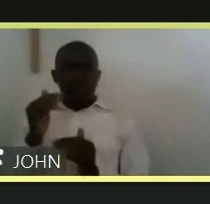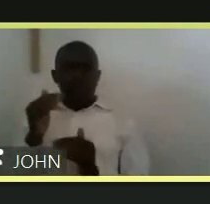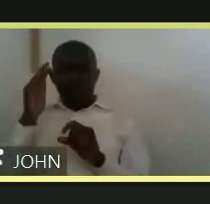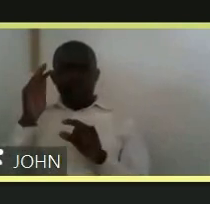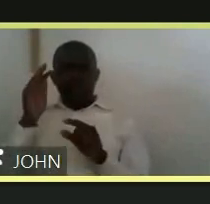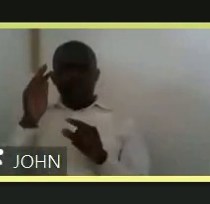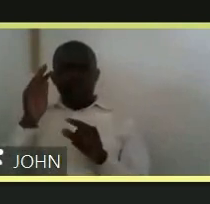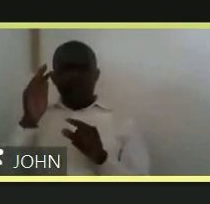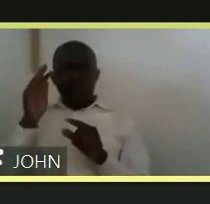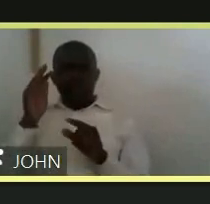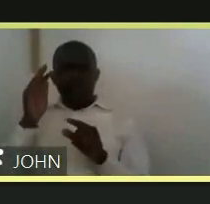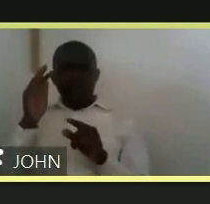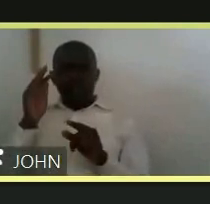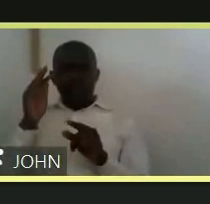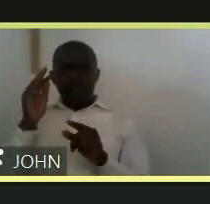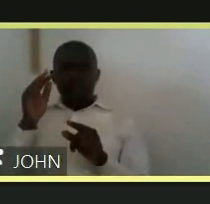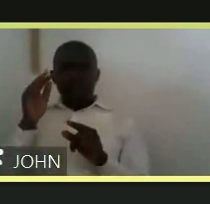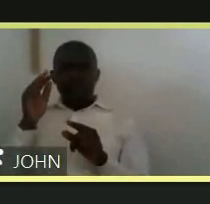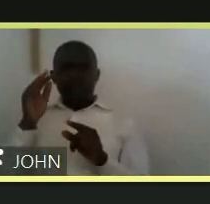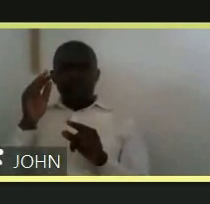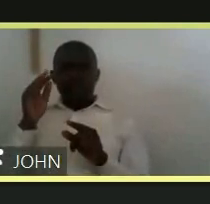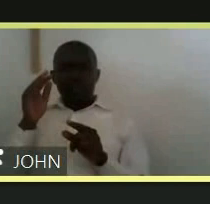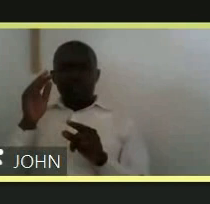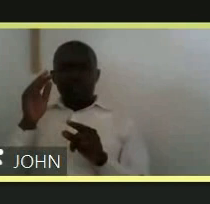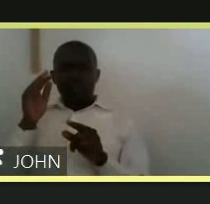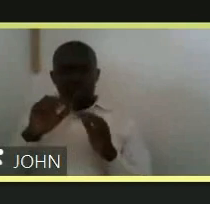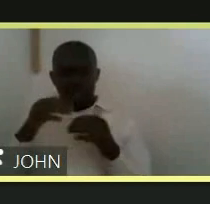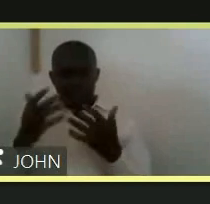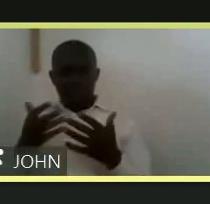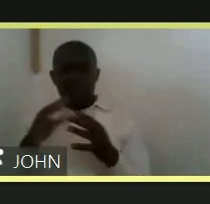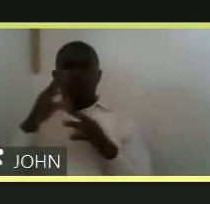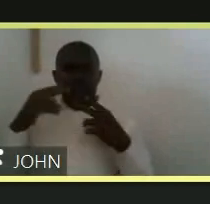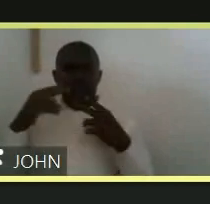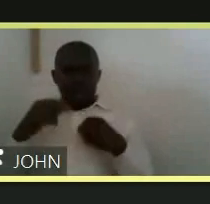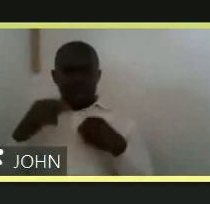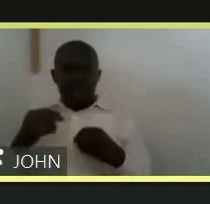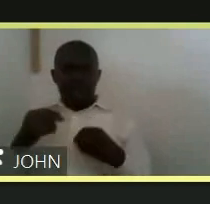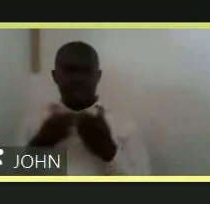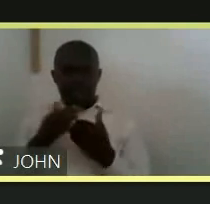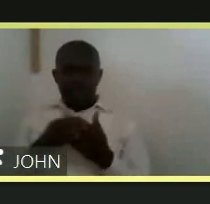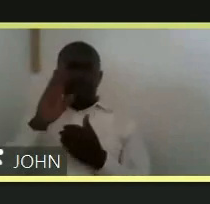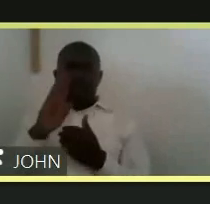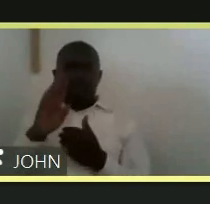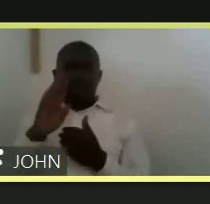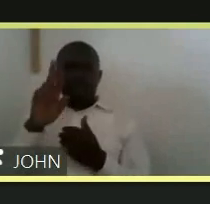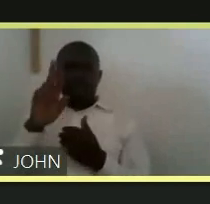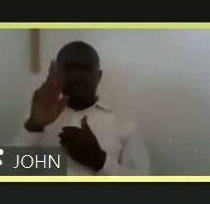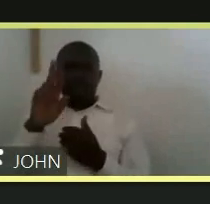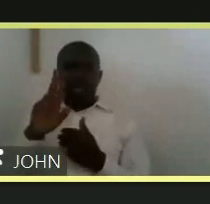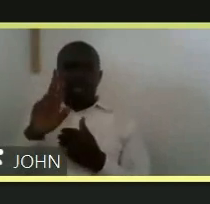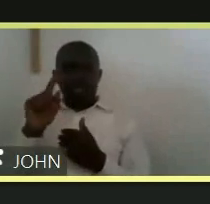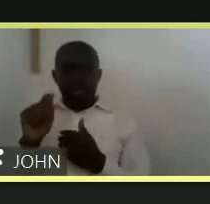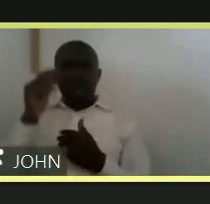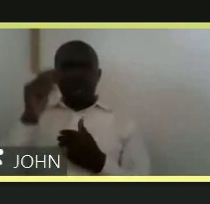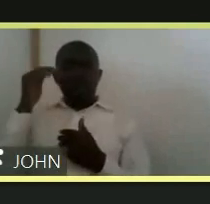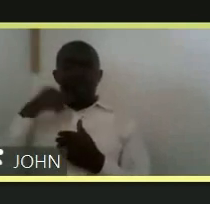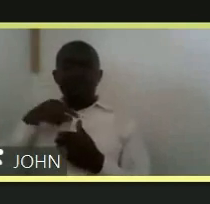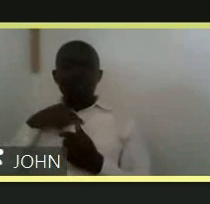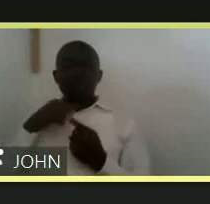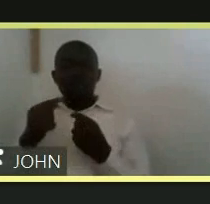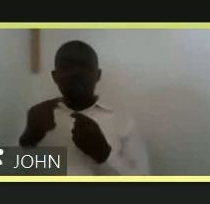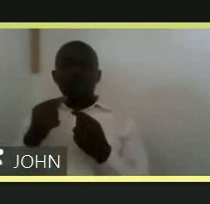read all health professionals, CBR team should be well equipped, because we are talking of